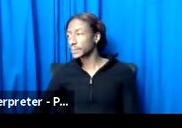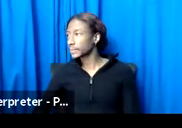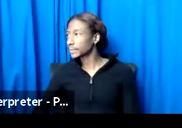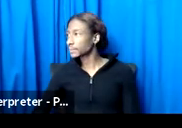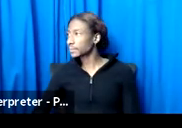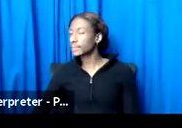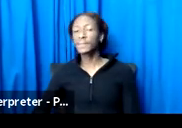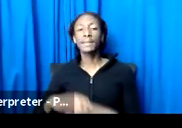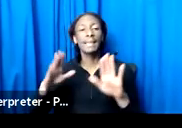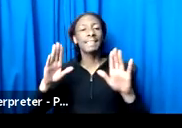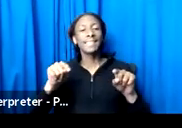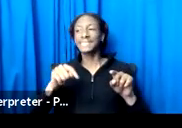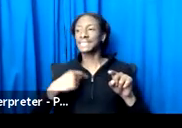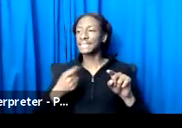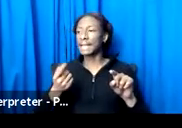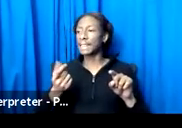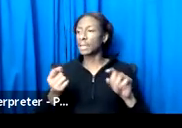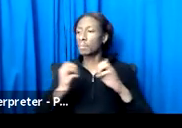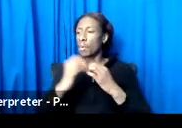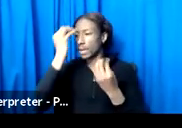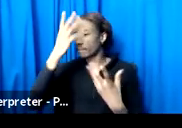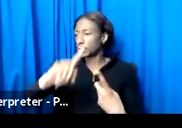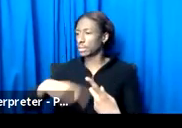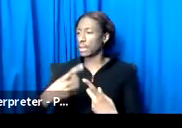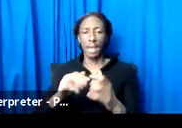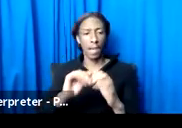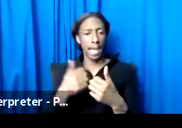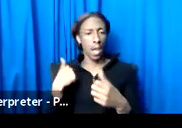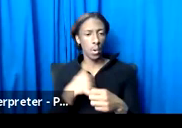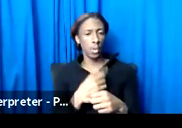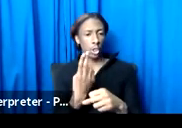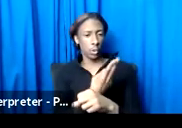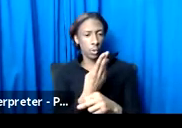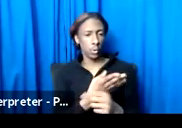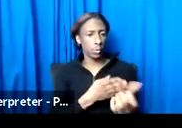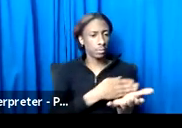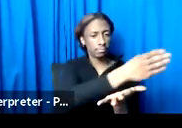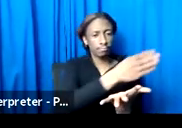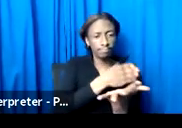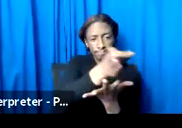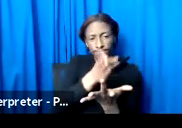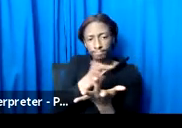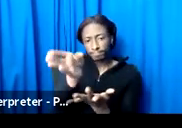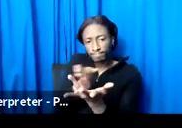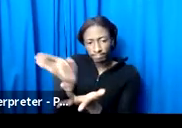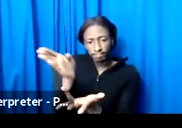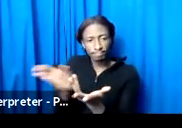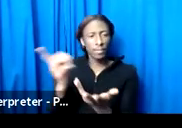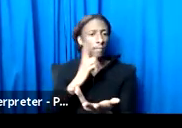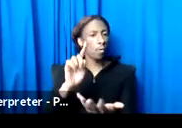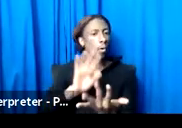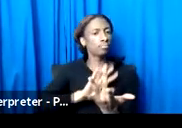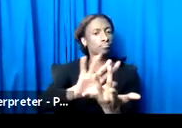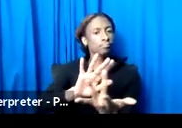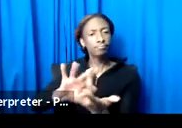This is just a little more information about how we plan to use different channels to reach adolescents. Primary care